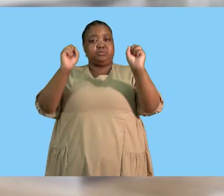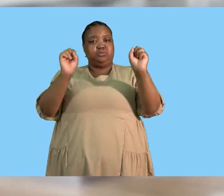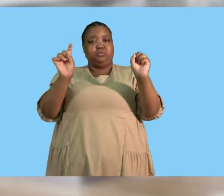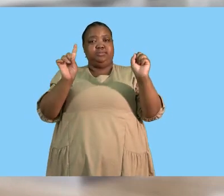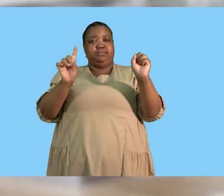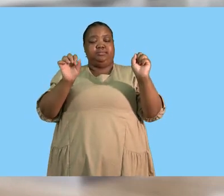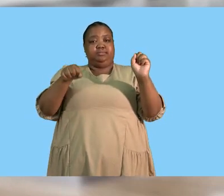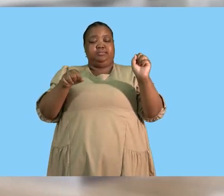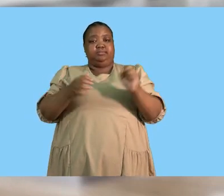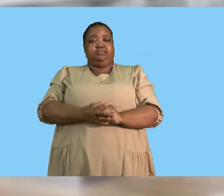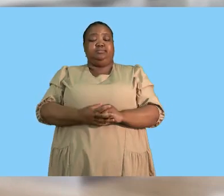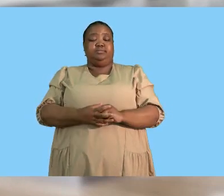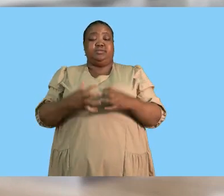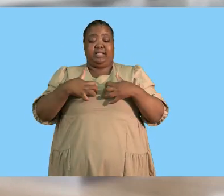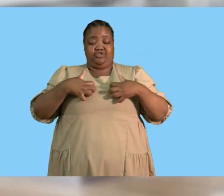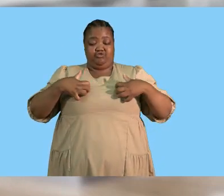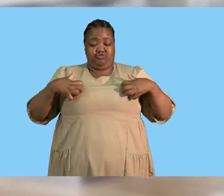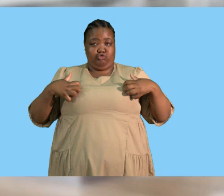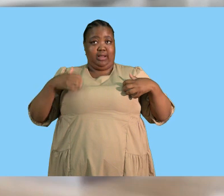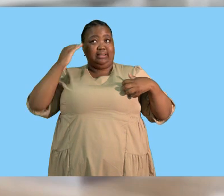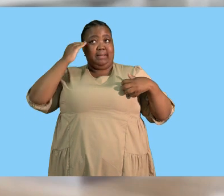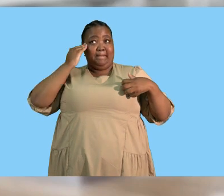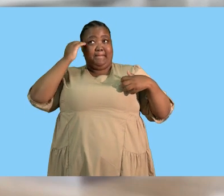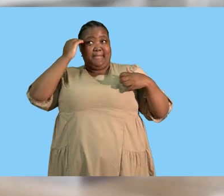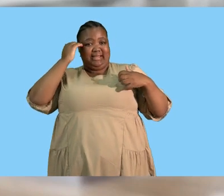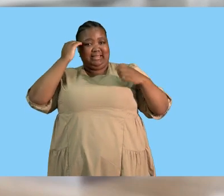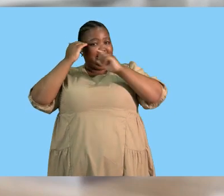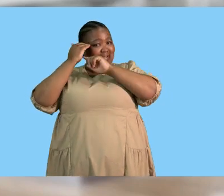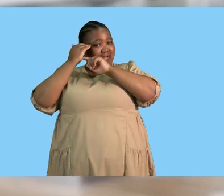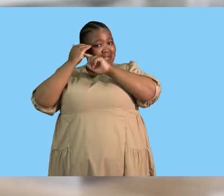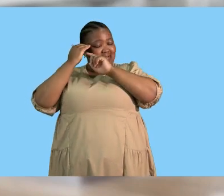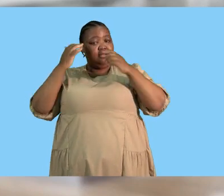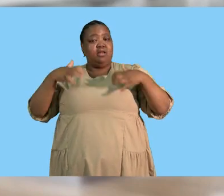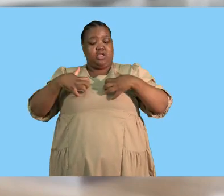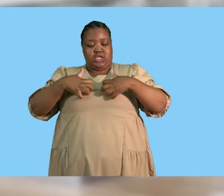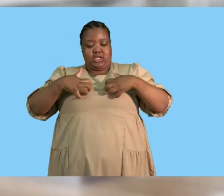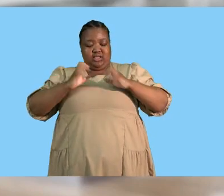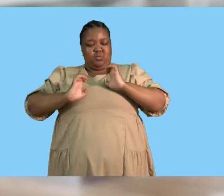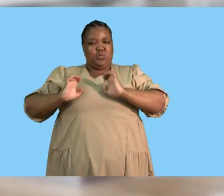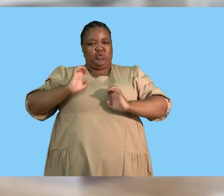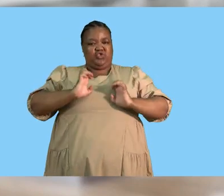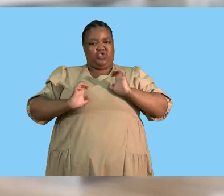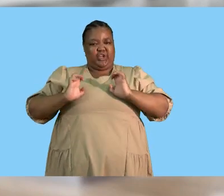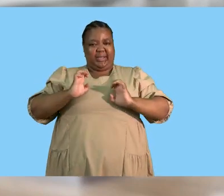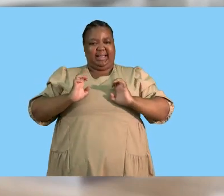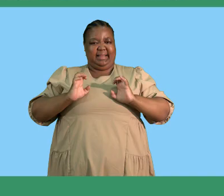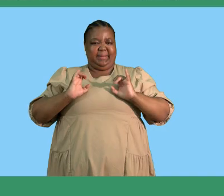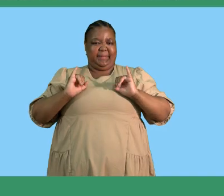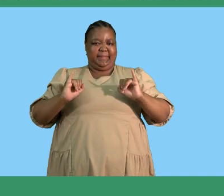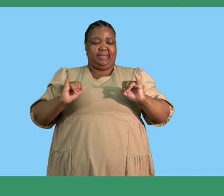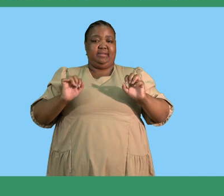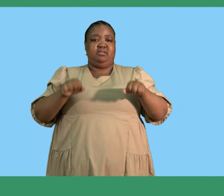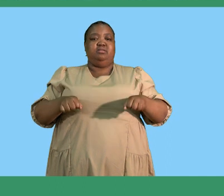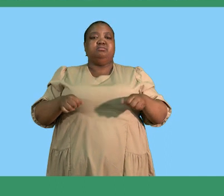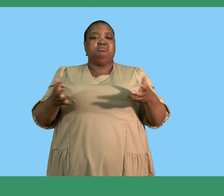before, stress looks or focuses on your mental and your emotional strain that results